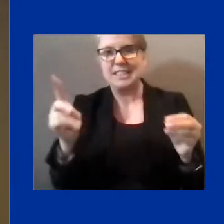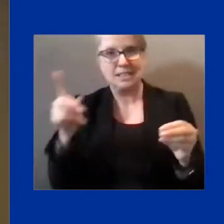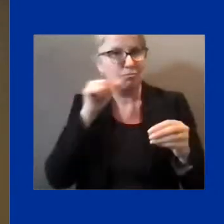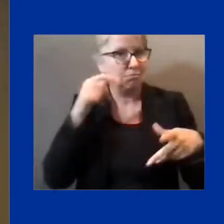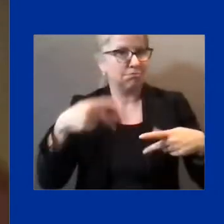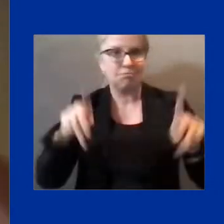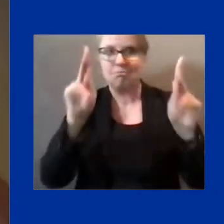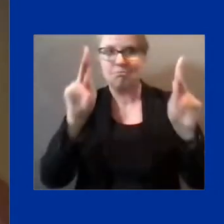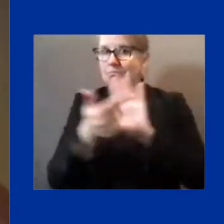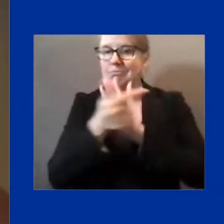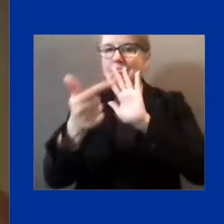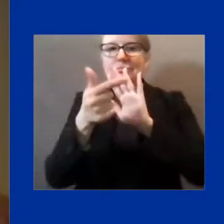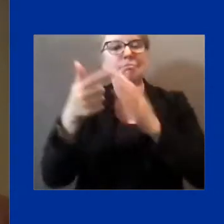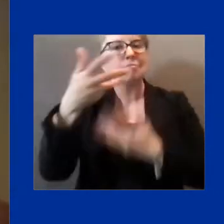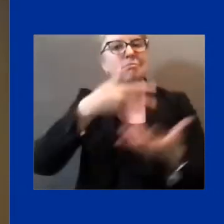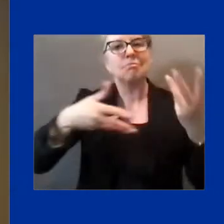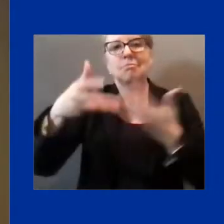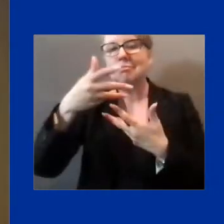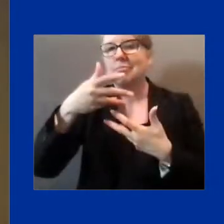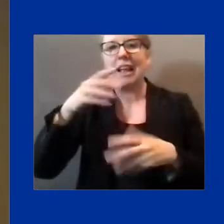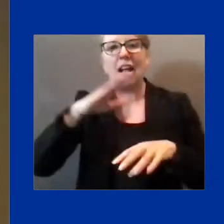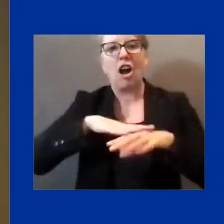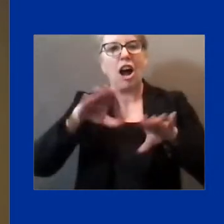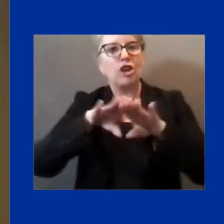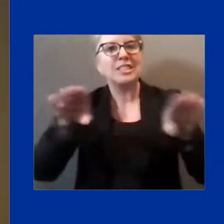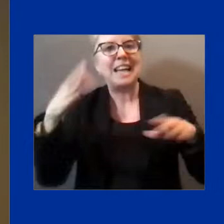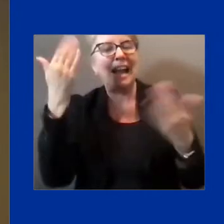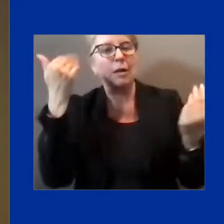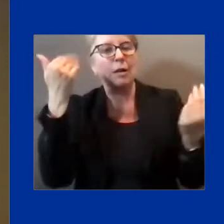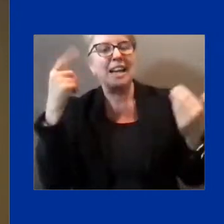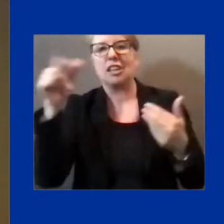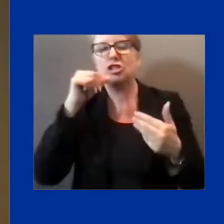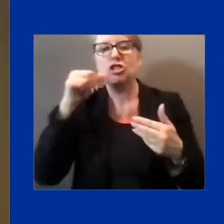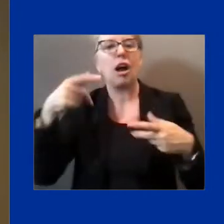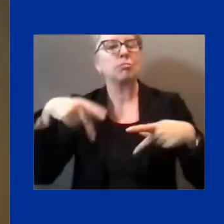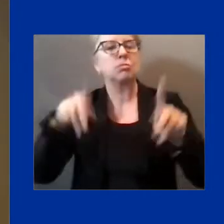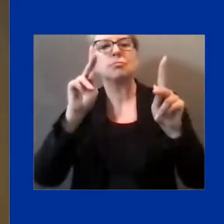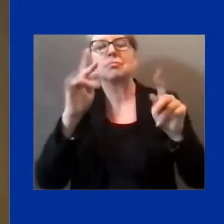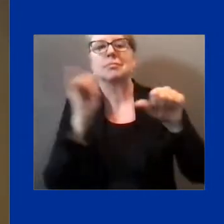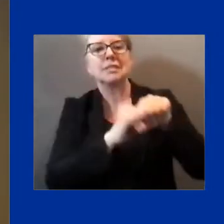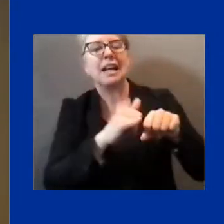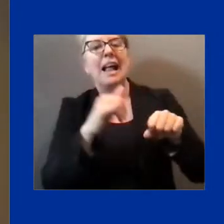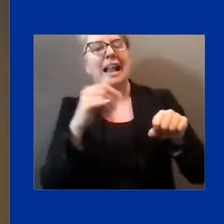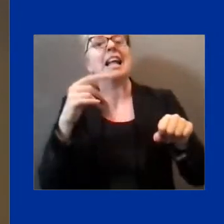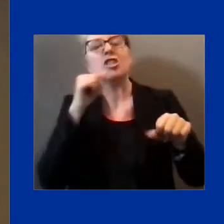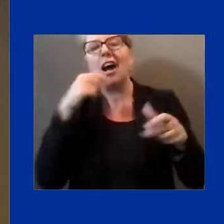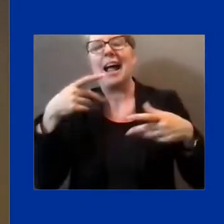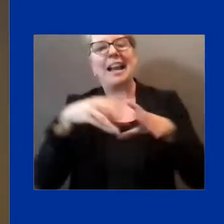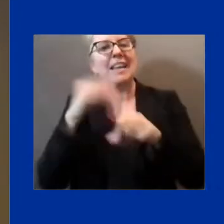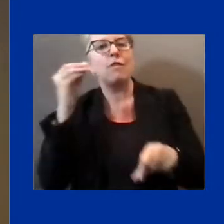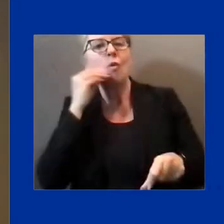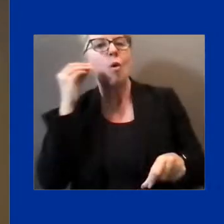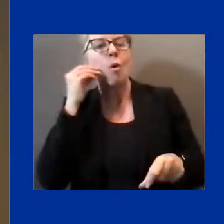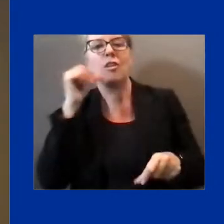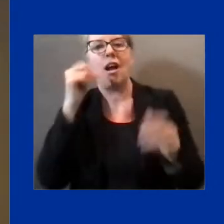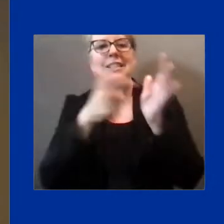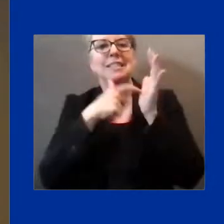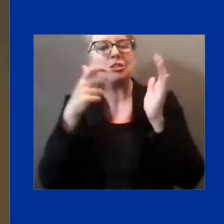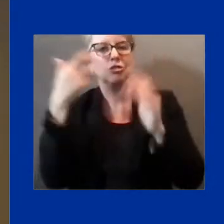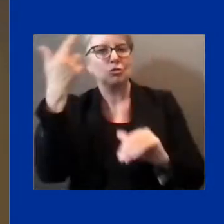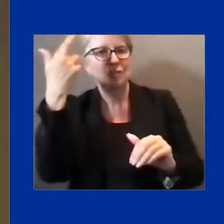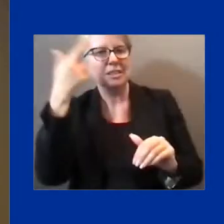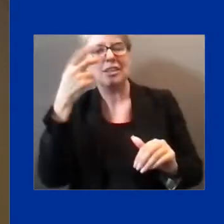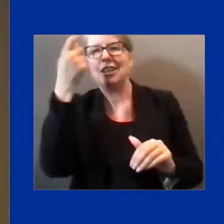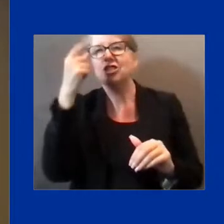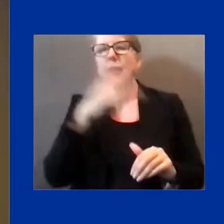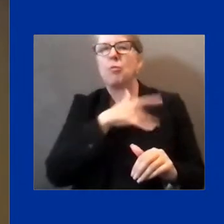with people outside your households, even on your deck, right? You're just not allowed to leave your home for non-essential reasons. And I recognize that the province, the way they